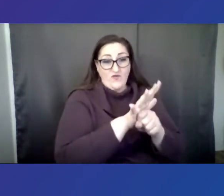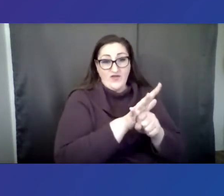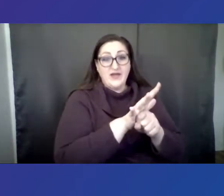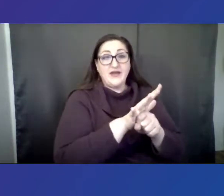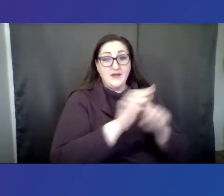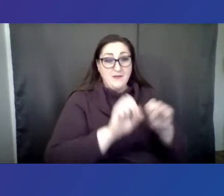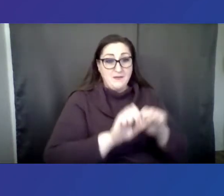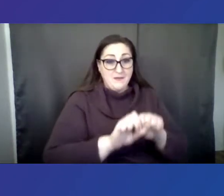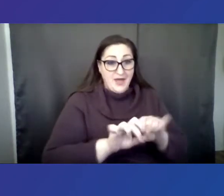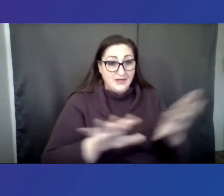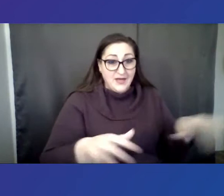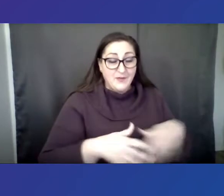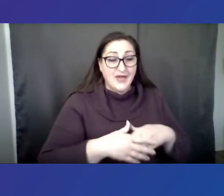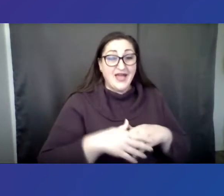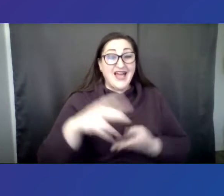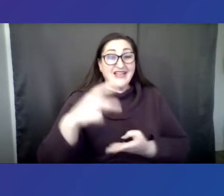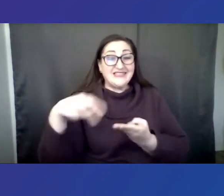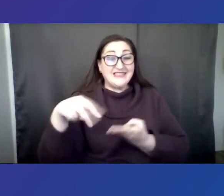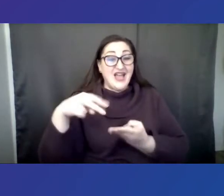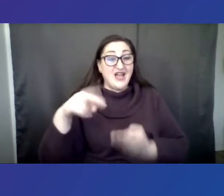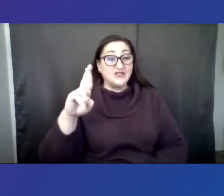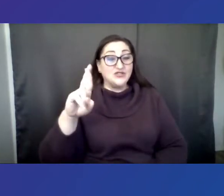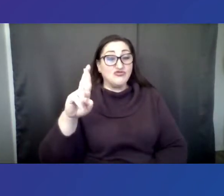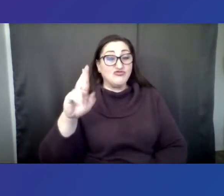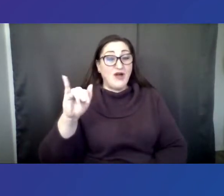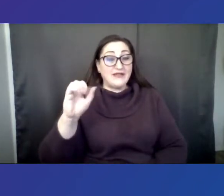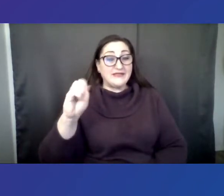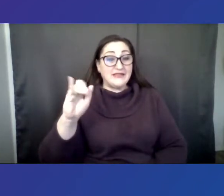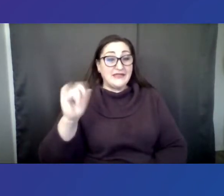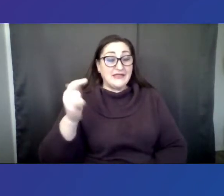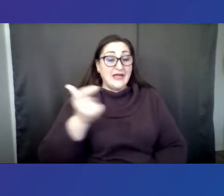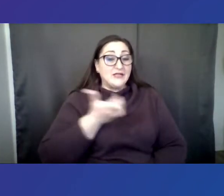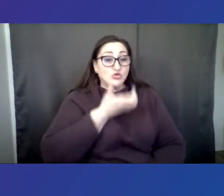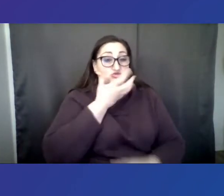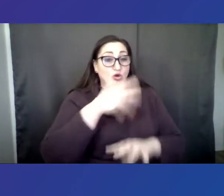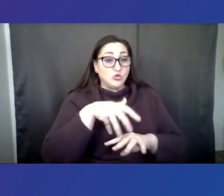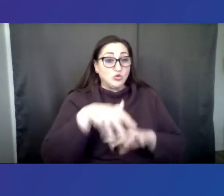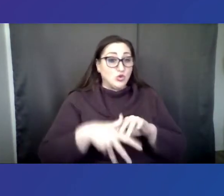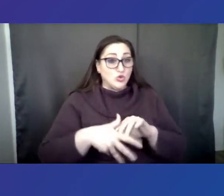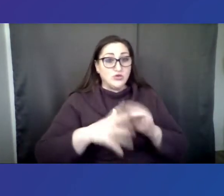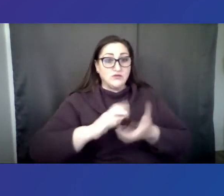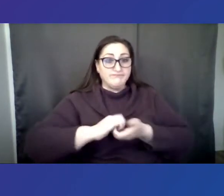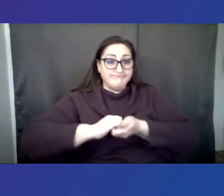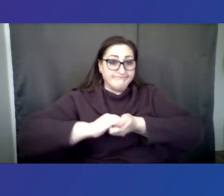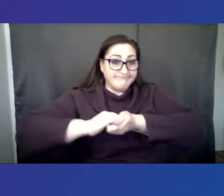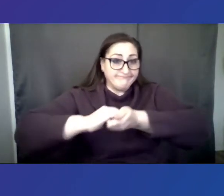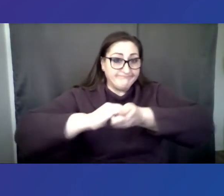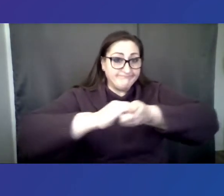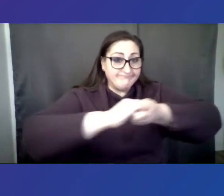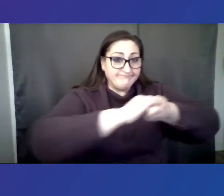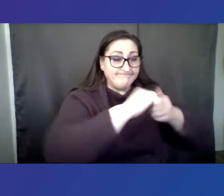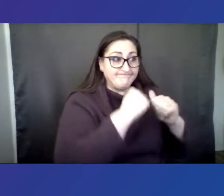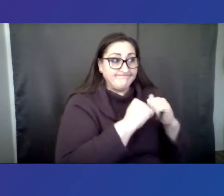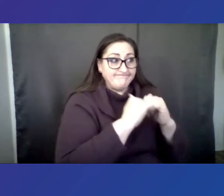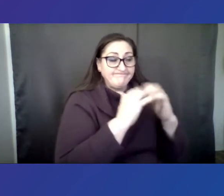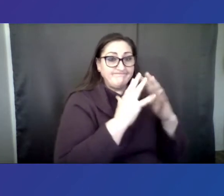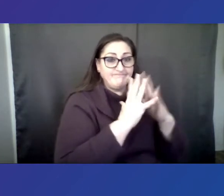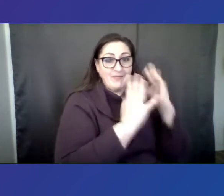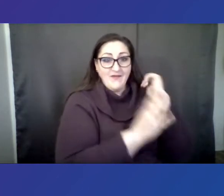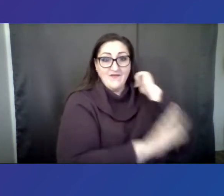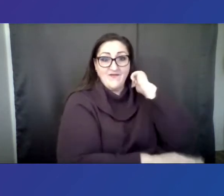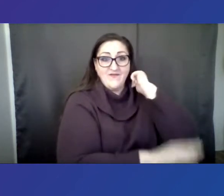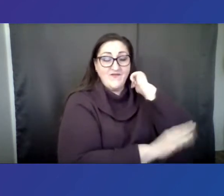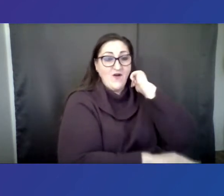Dance Rising is a grassroots collective formed last fall as an urgent response to the